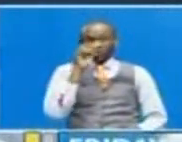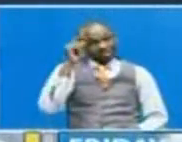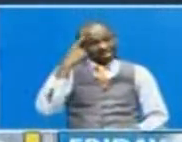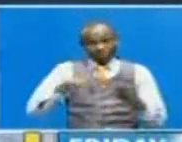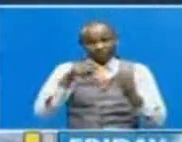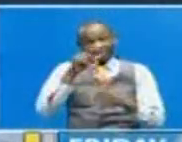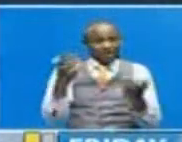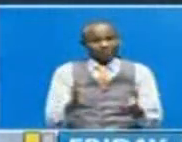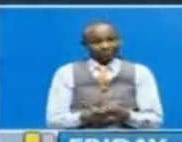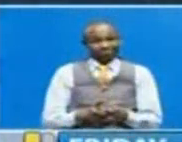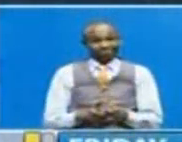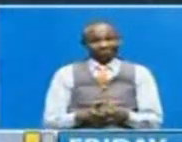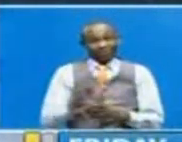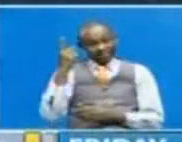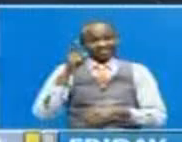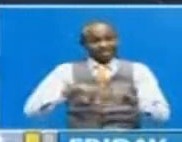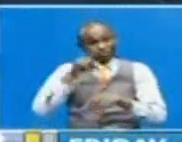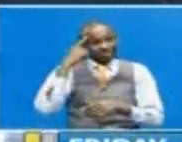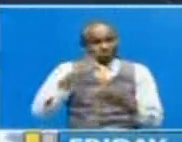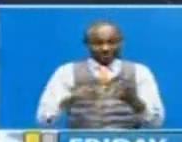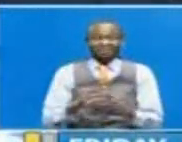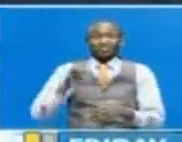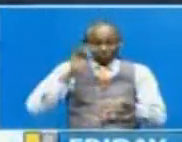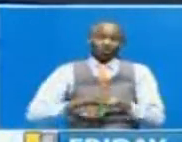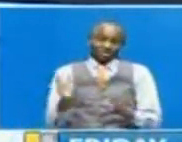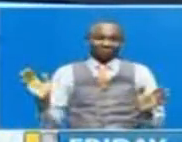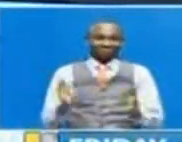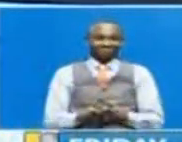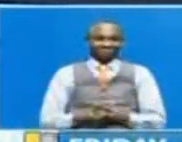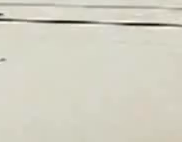think you did in terms of your presentation? I did good. Let's ask what your comment.